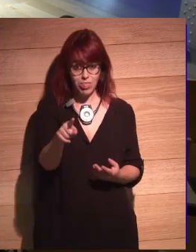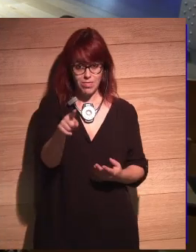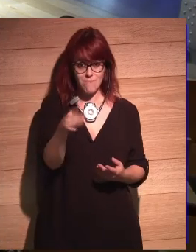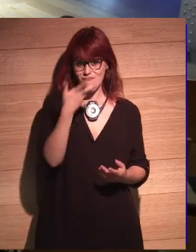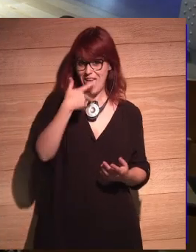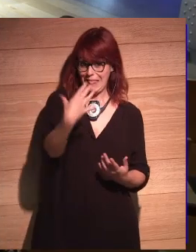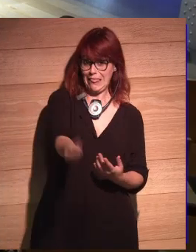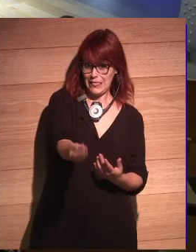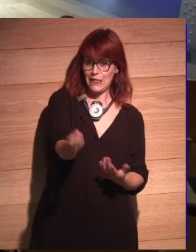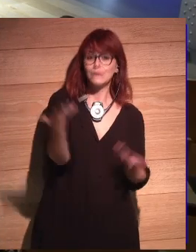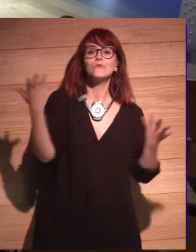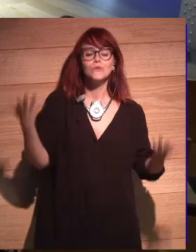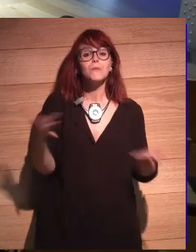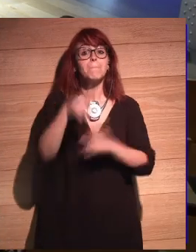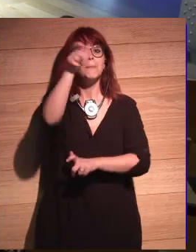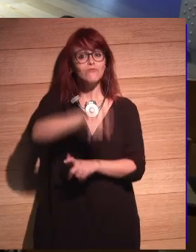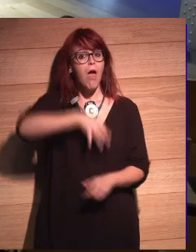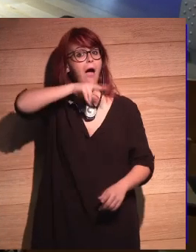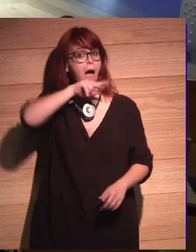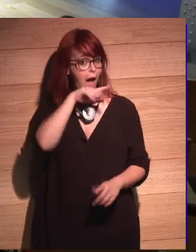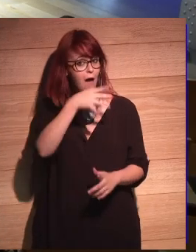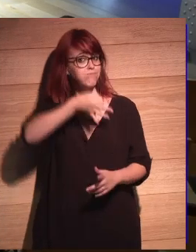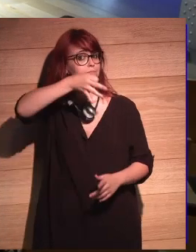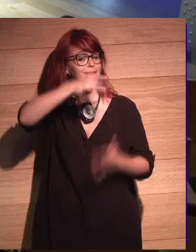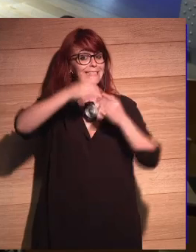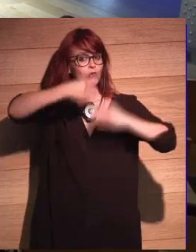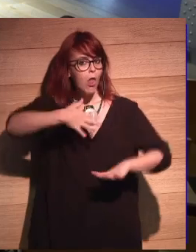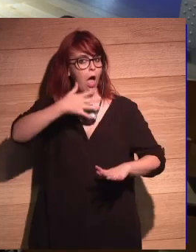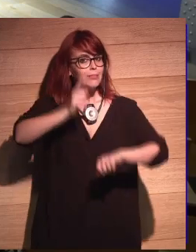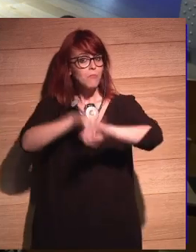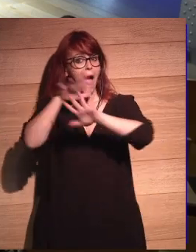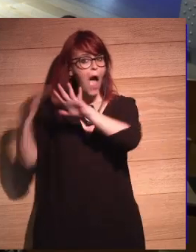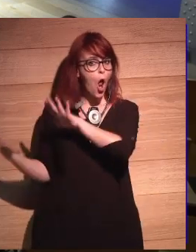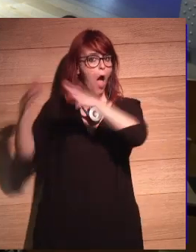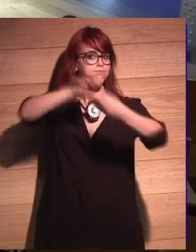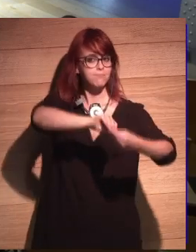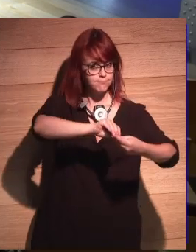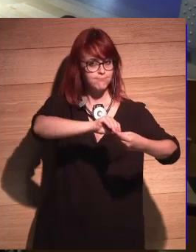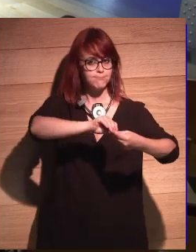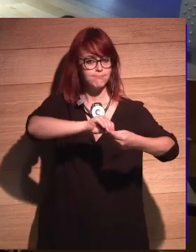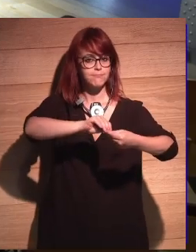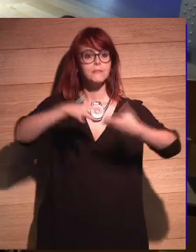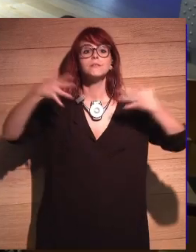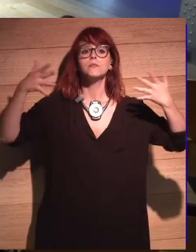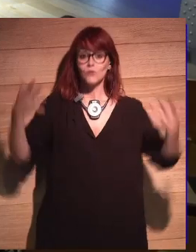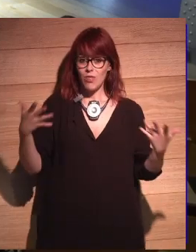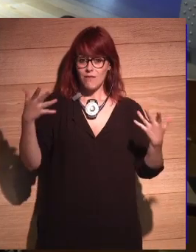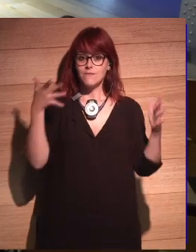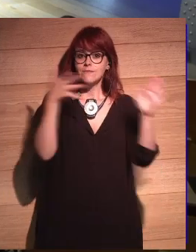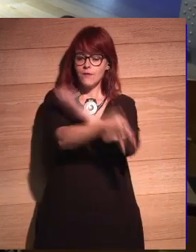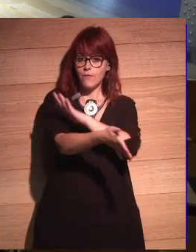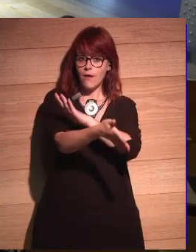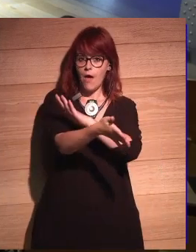is adapting the story in real time. They're actually doing more than that. They're actually creating this immersive